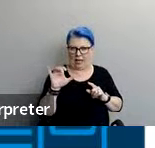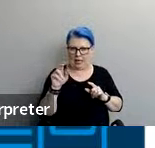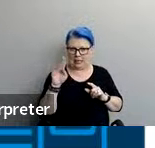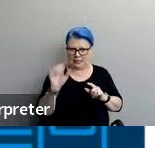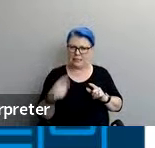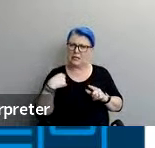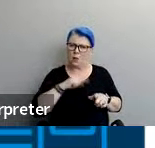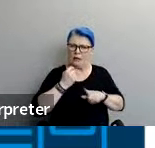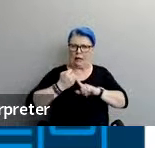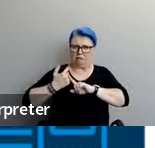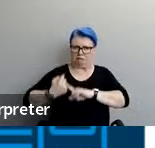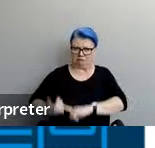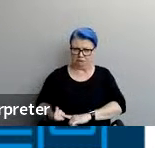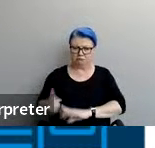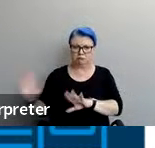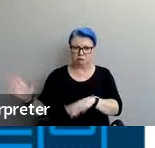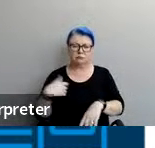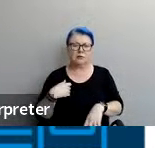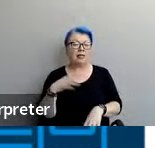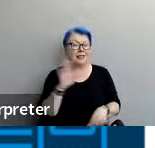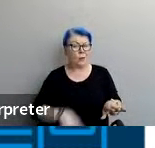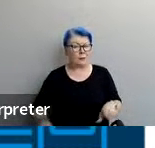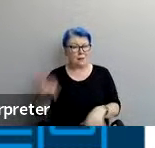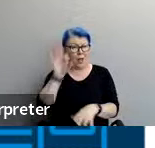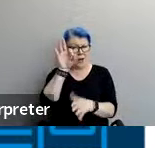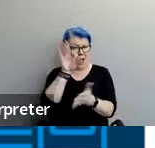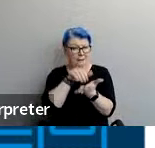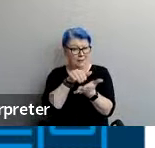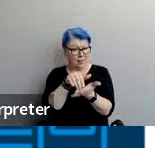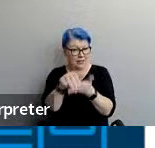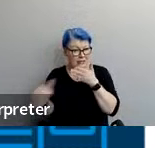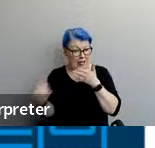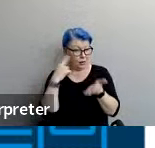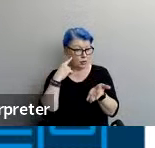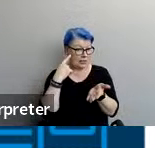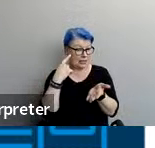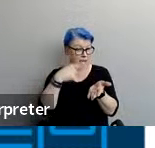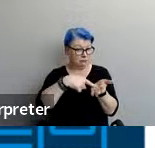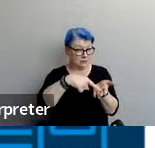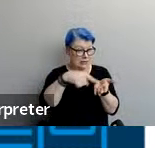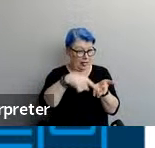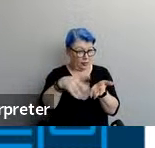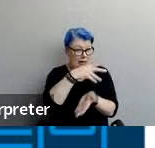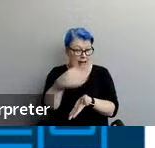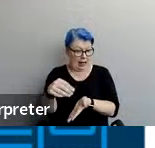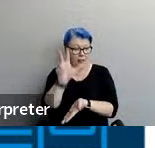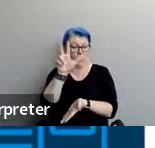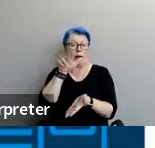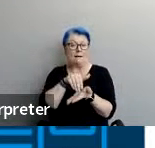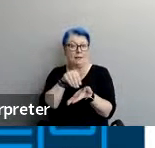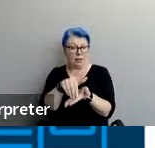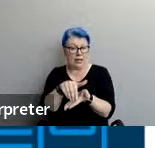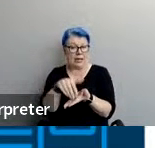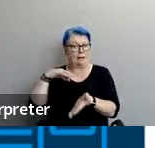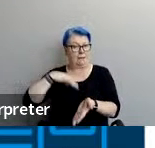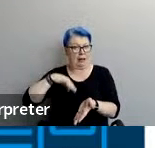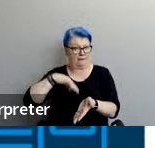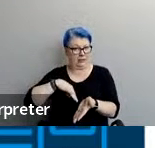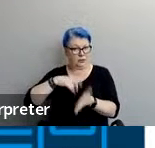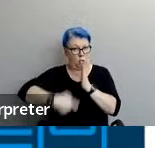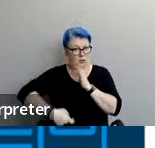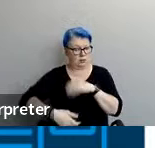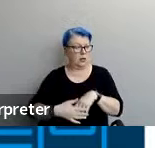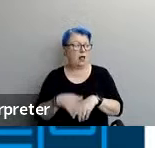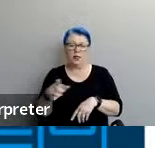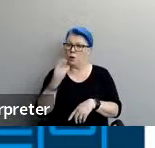That's to the tune of about $9 million in salary and another $3 million in benefits. And so again, those are